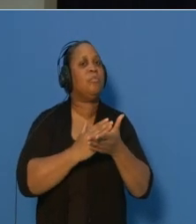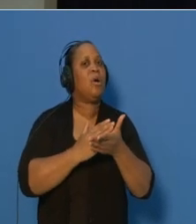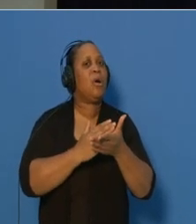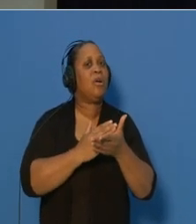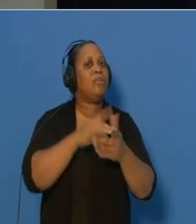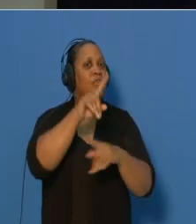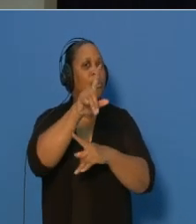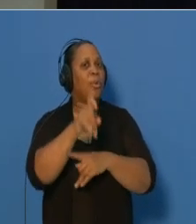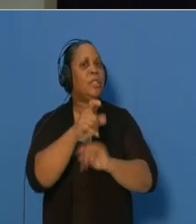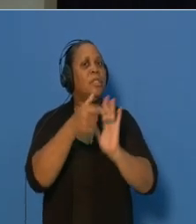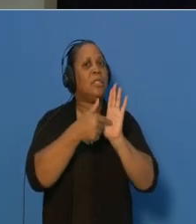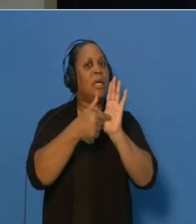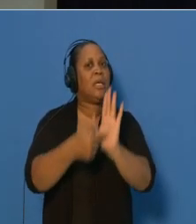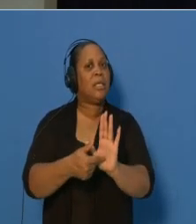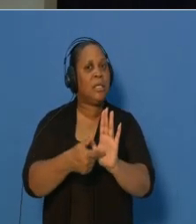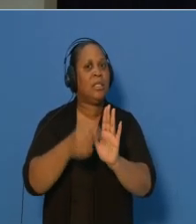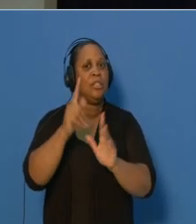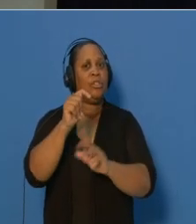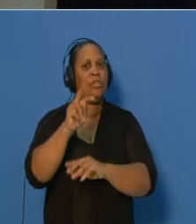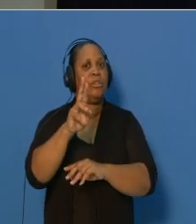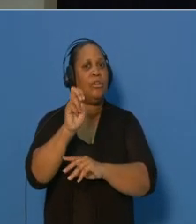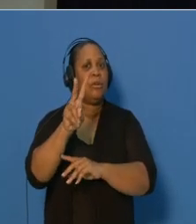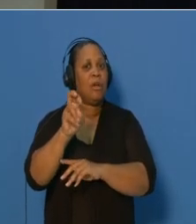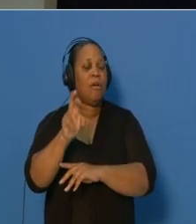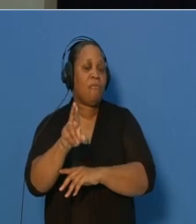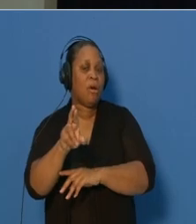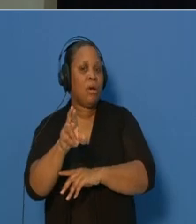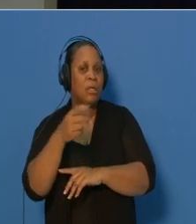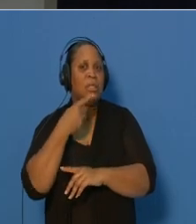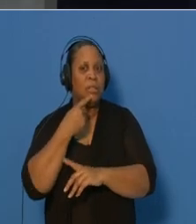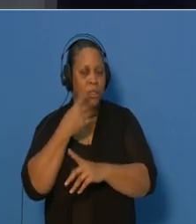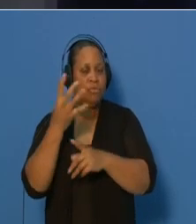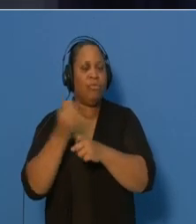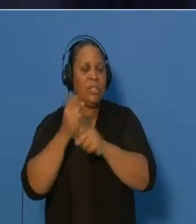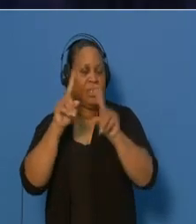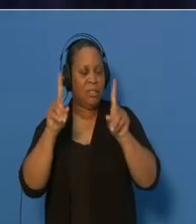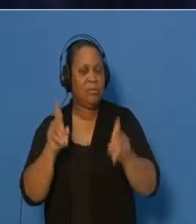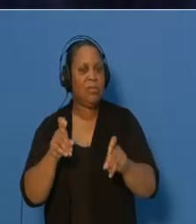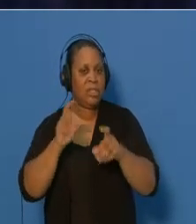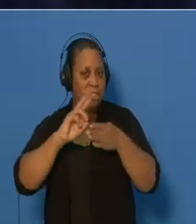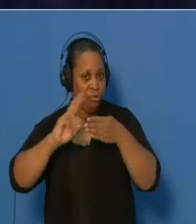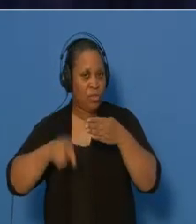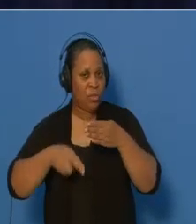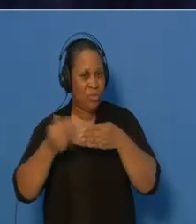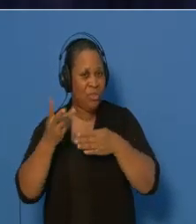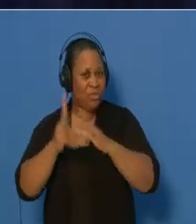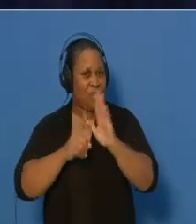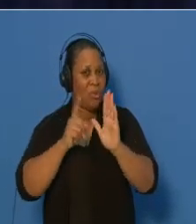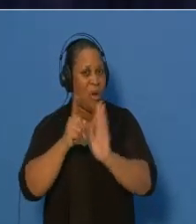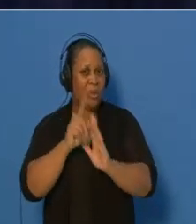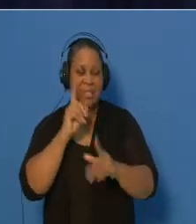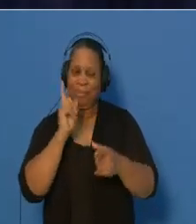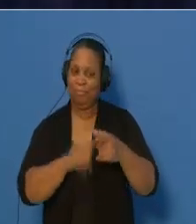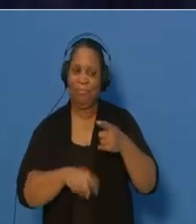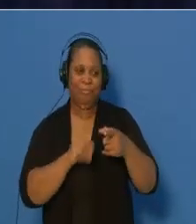to Trevor, many of those persons, we've just received the test results a few hours ago, so it would be totally inappropriate for me to comment further as